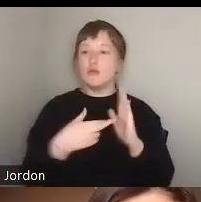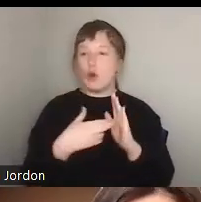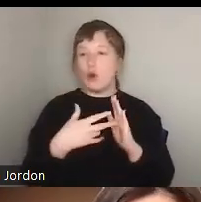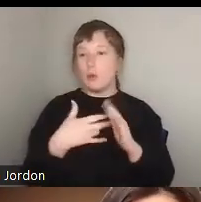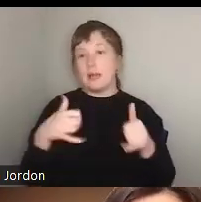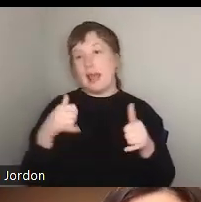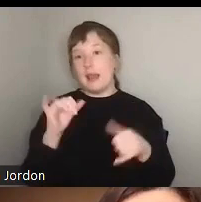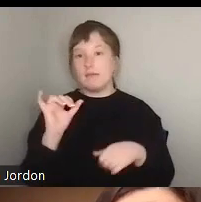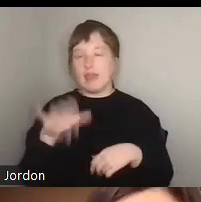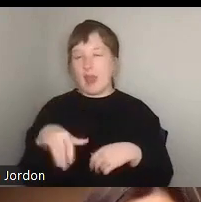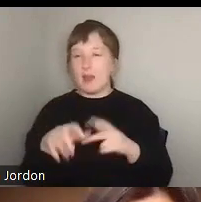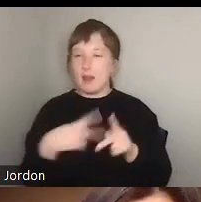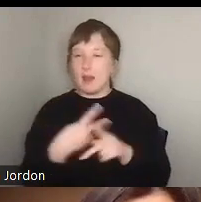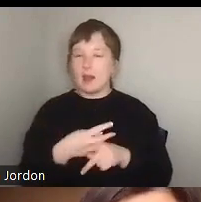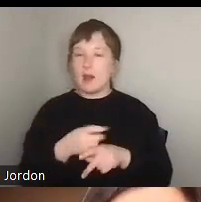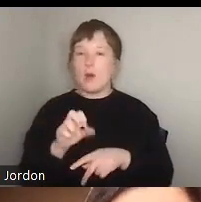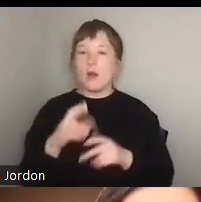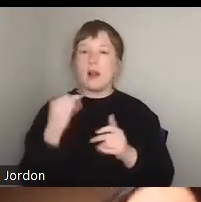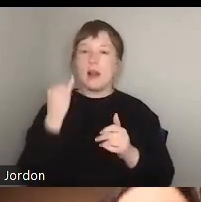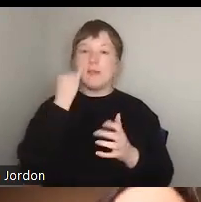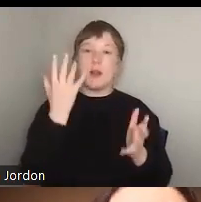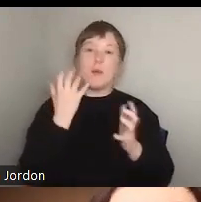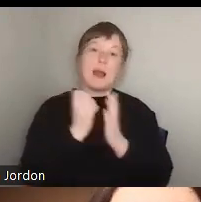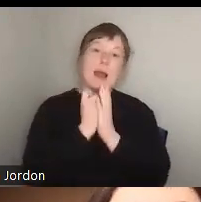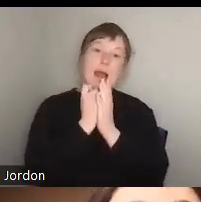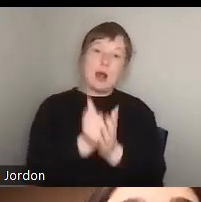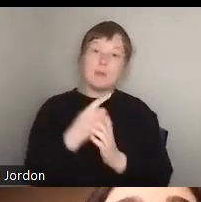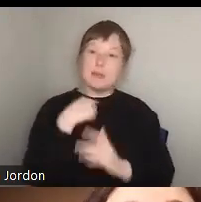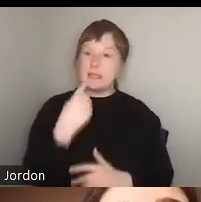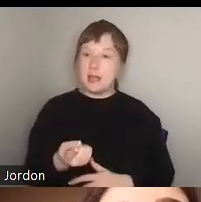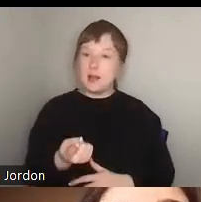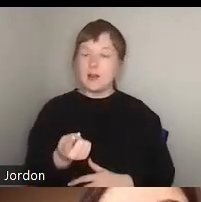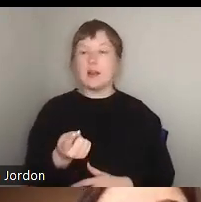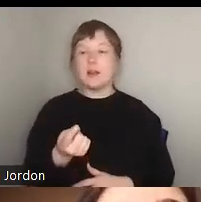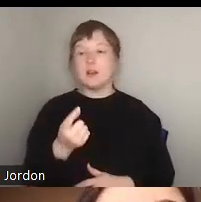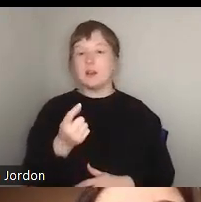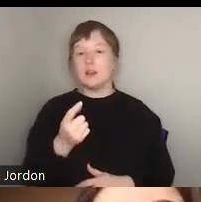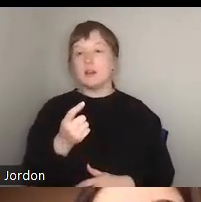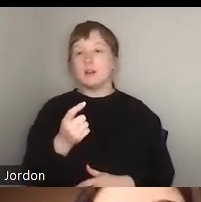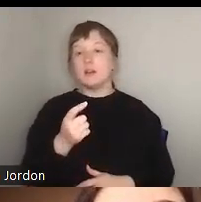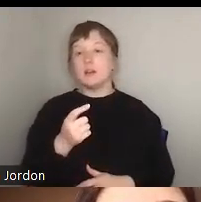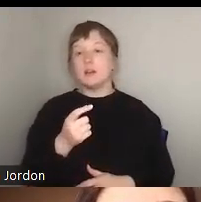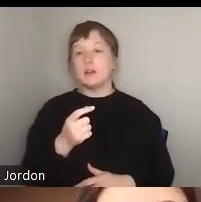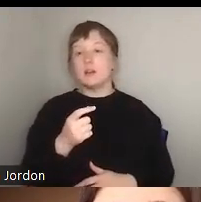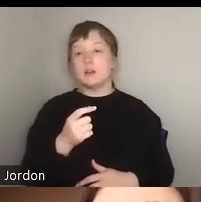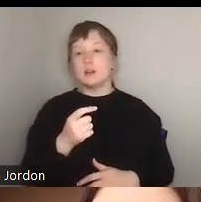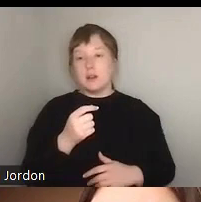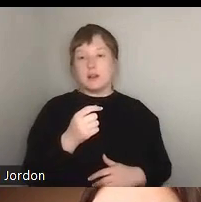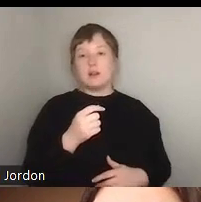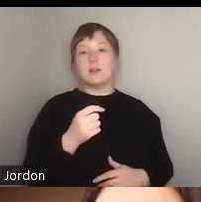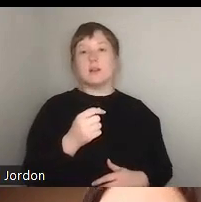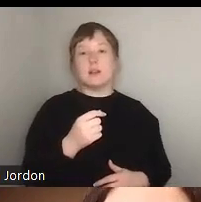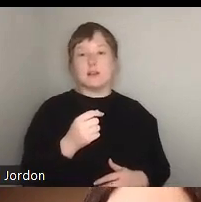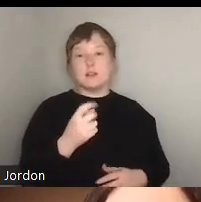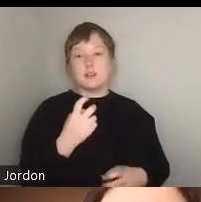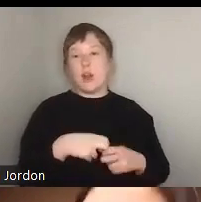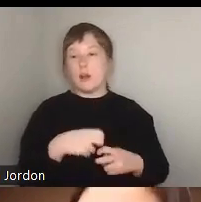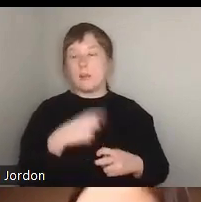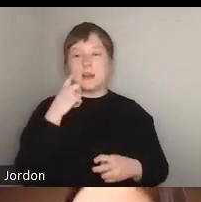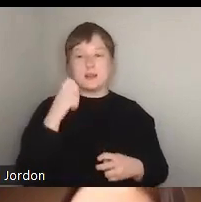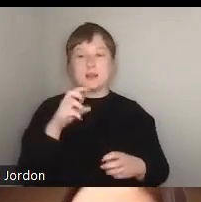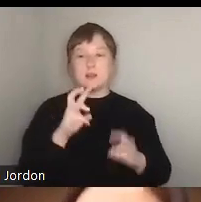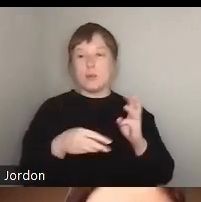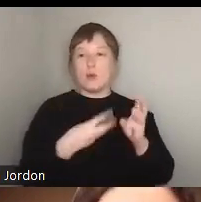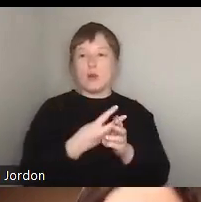them, or if they want help telling them. It really shouldn't harm your chances of finding work. Unfortunately, in the world, just because something shouldn't